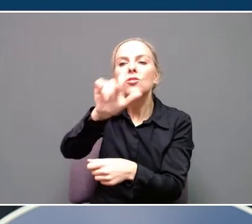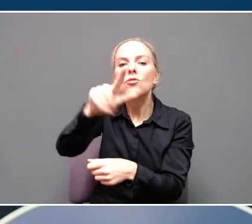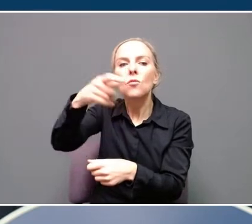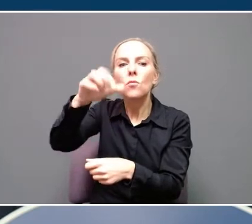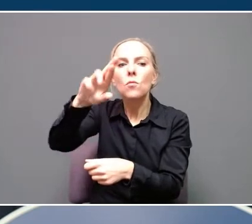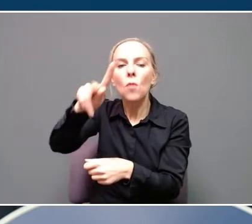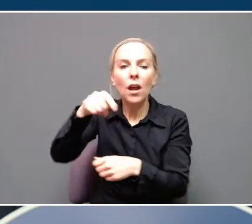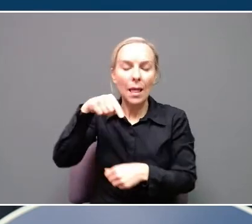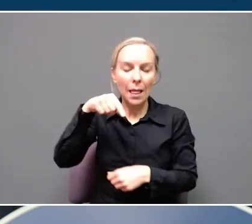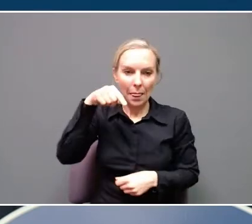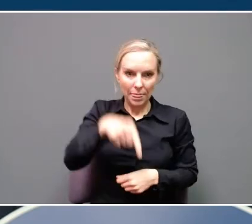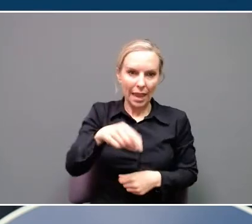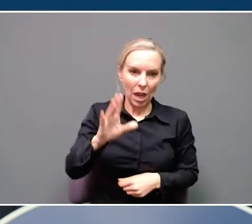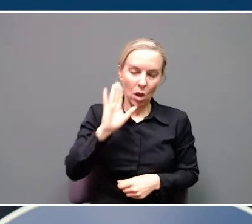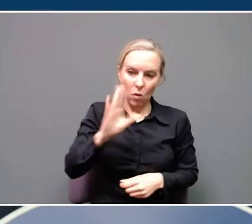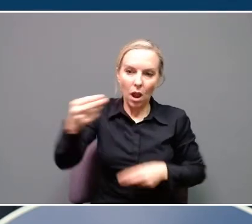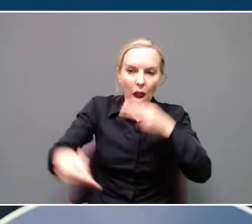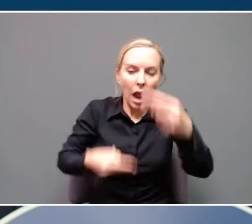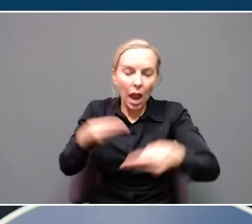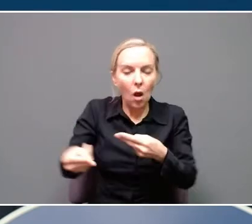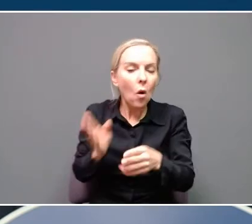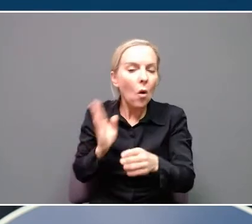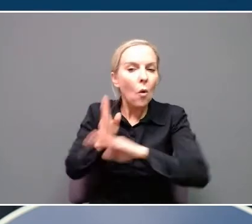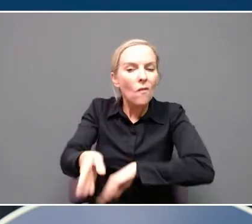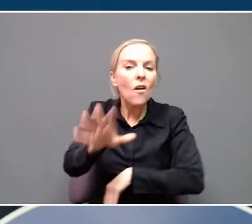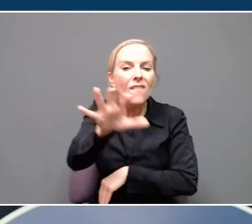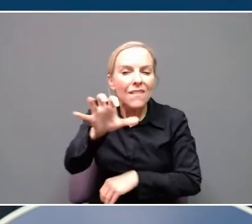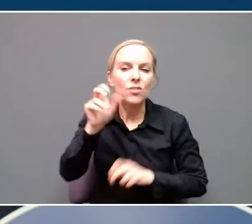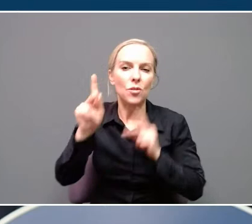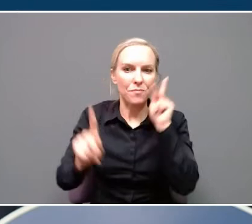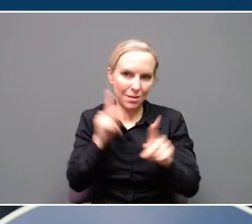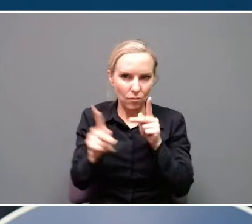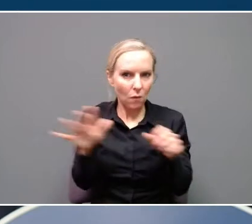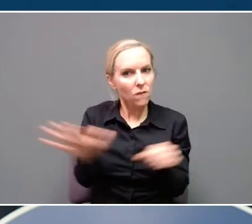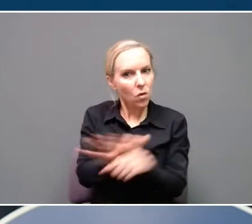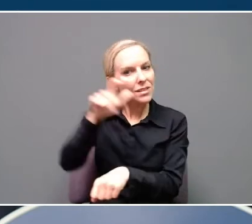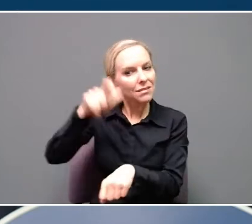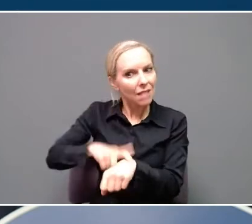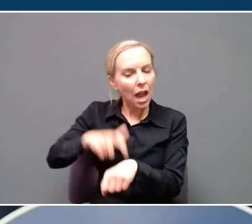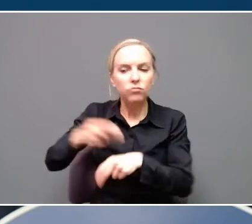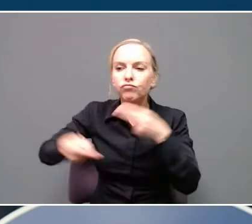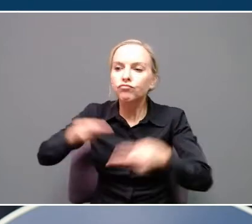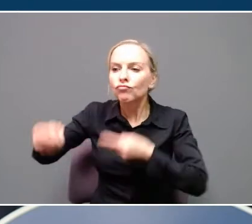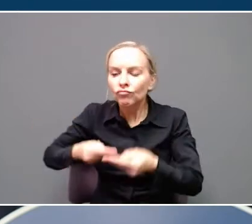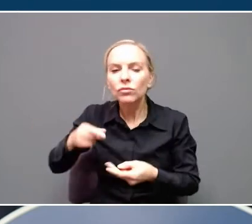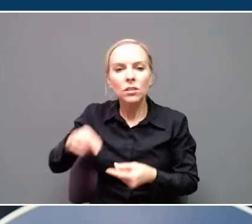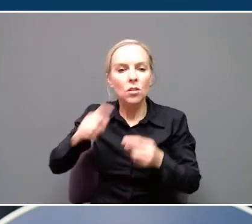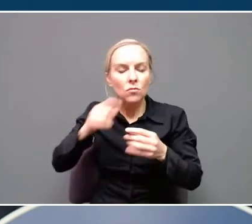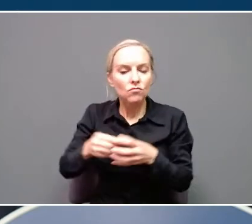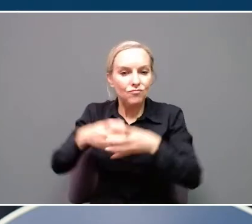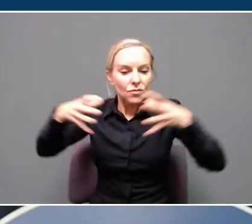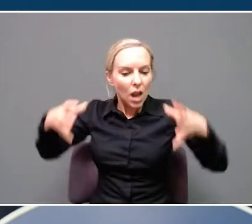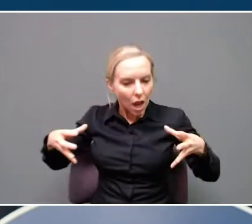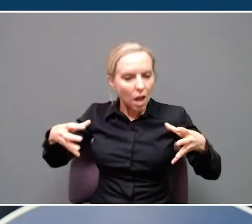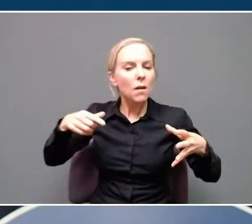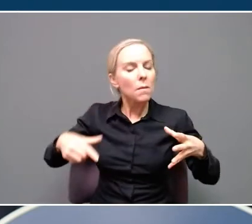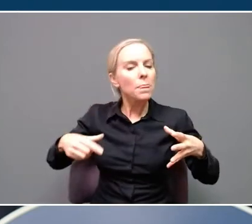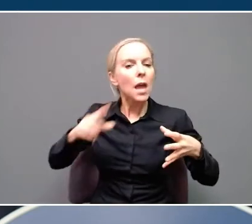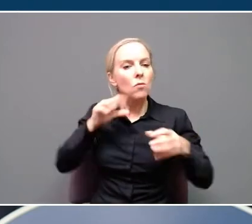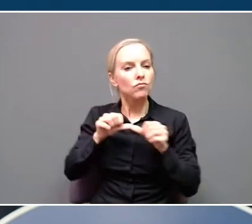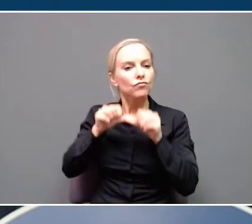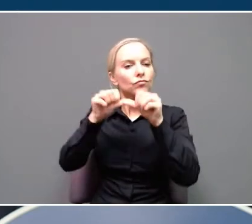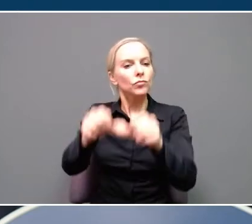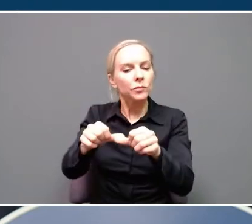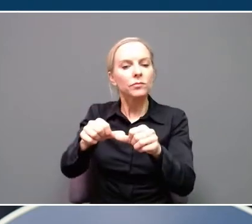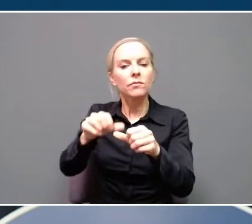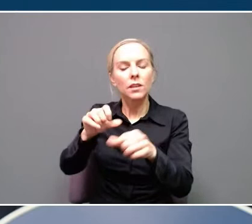will employ more than 500 people full-time. This expansion will reestablish the company's employment base in the region